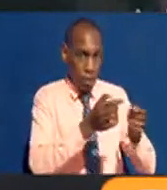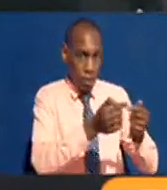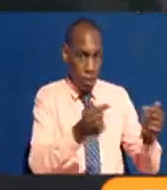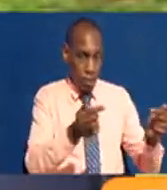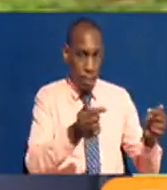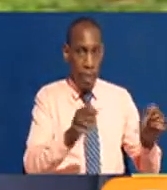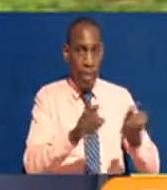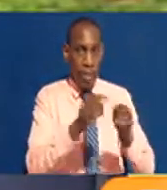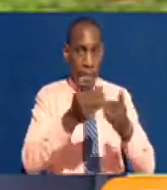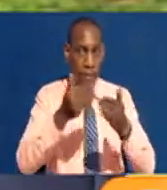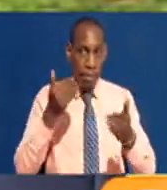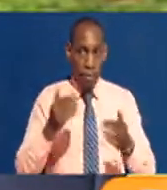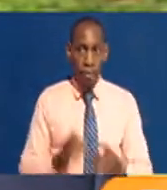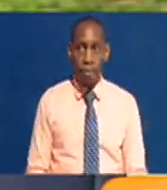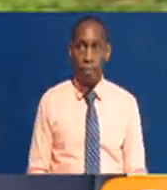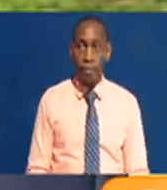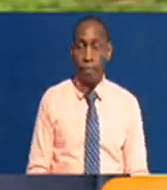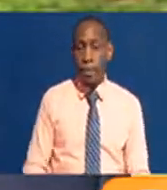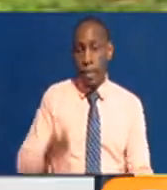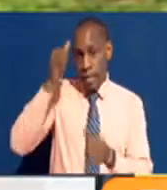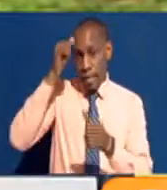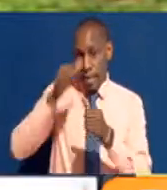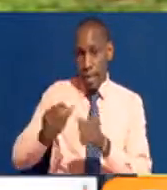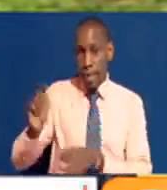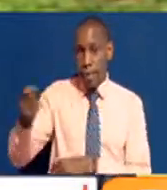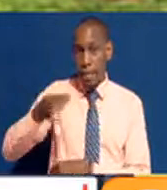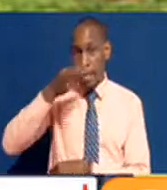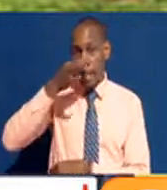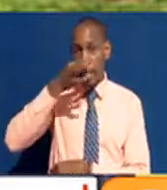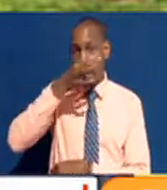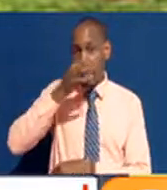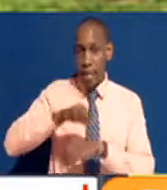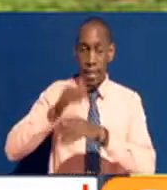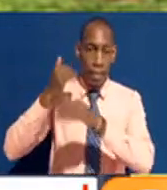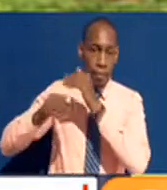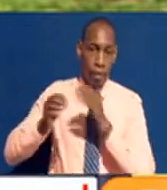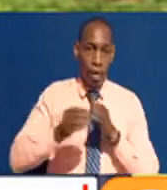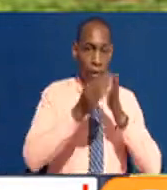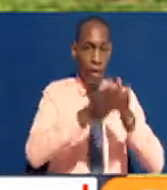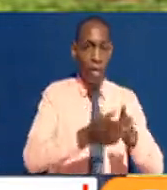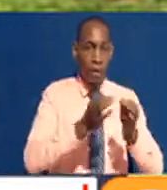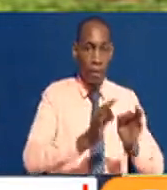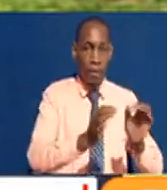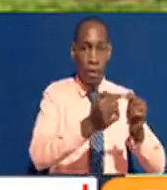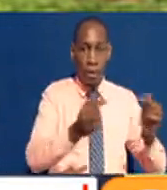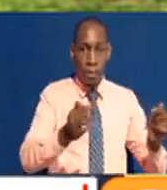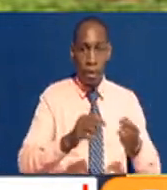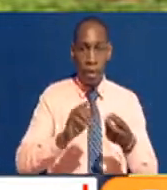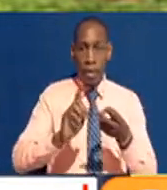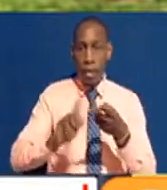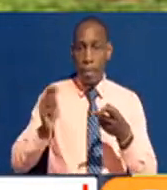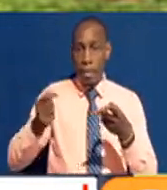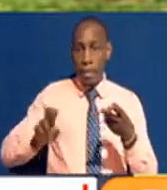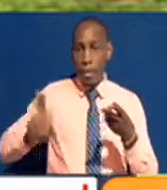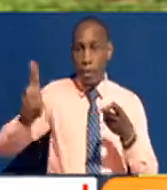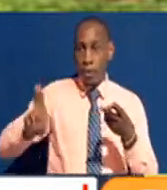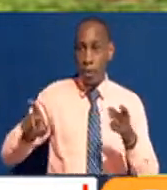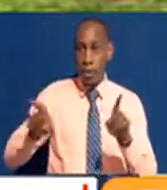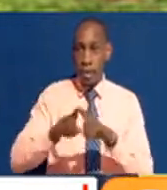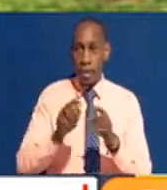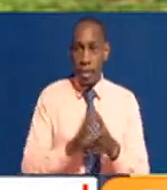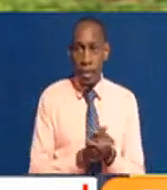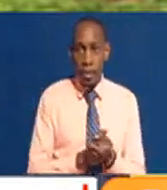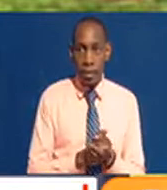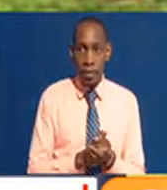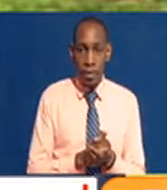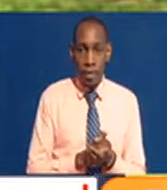as it were. I remember President Mwai Kibaki at one point was the leader of official opposition. President Uhuru Kenyatta was a very